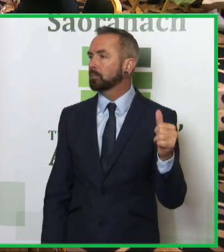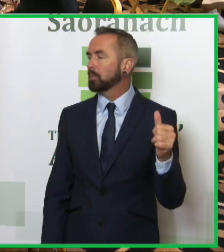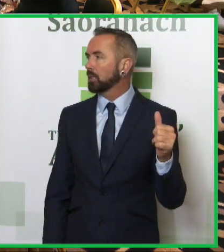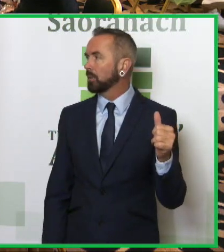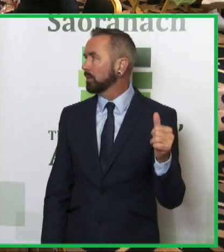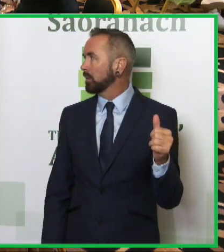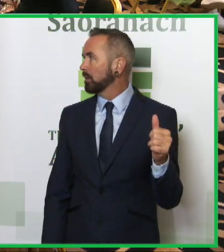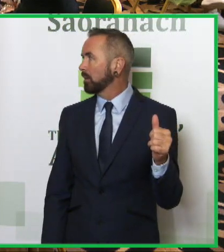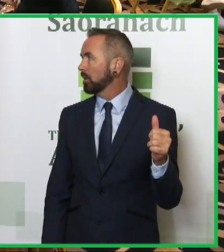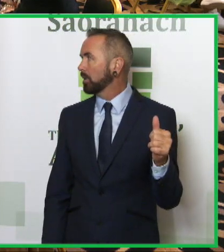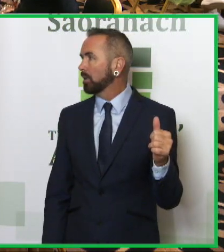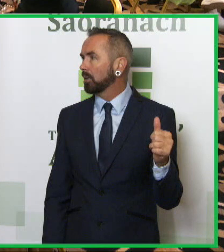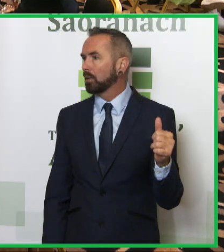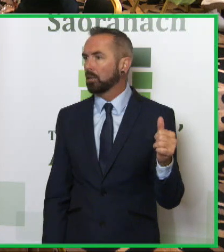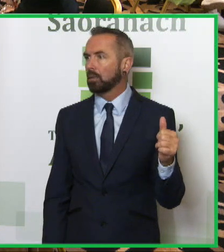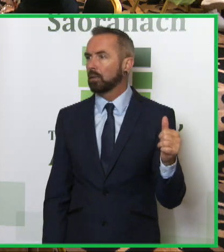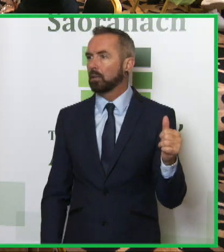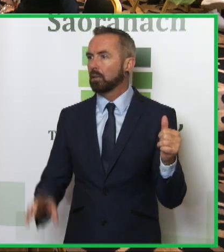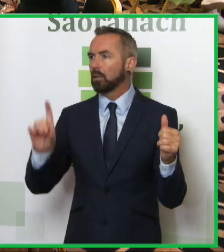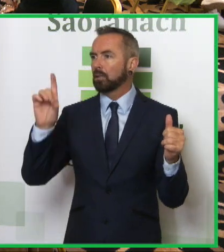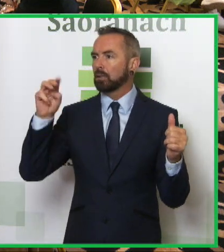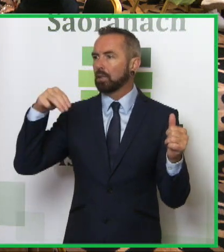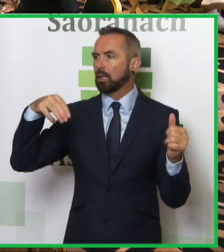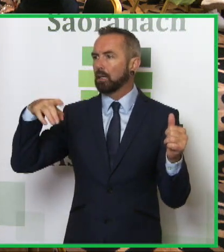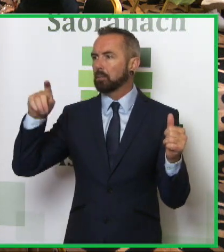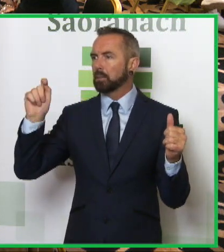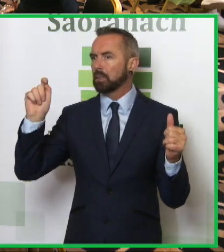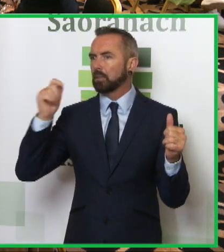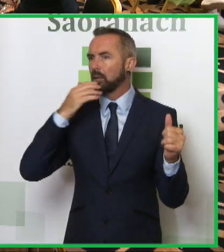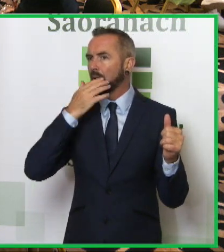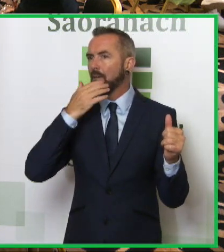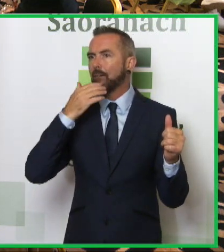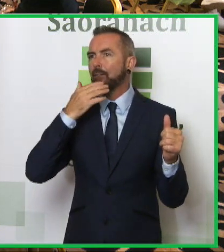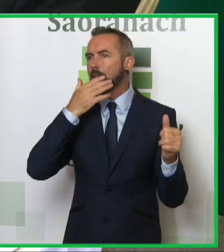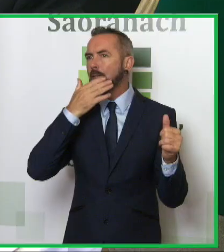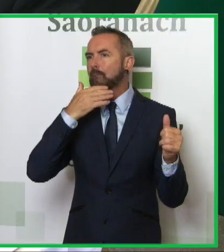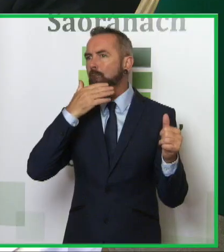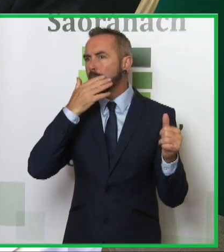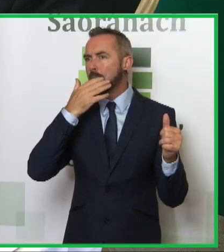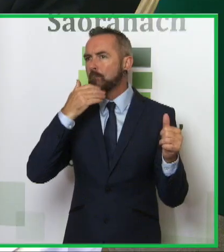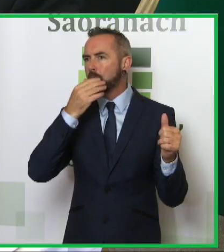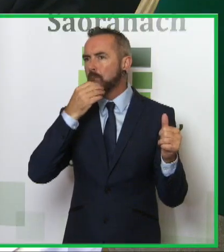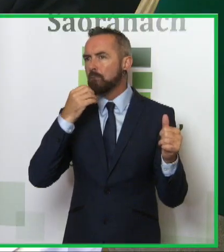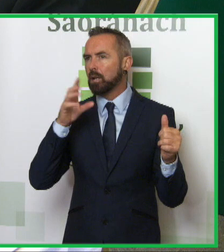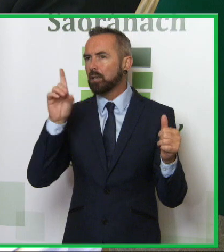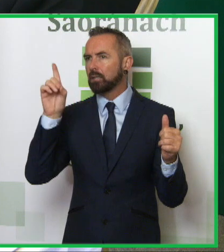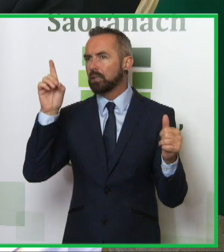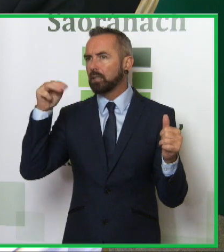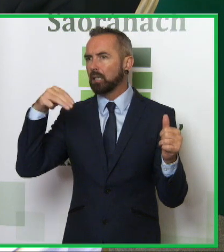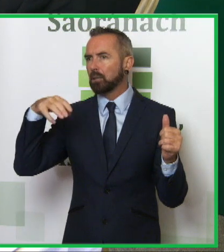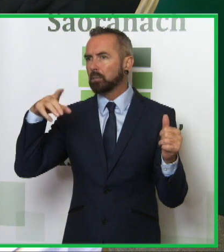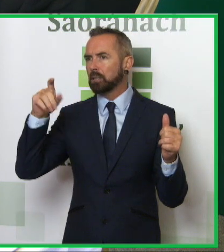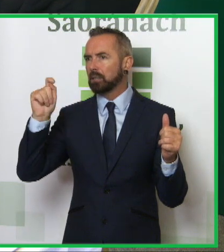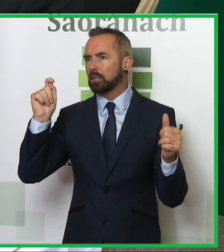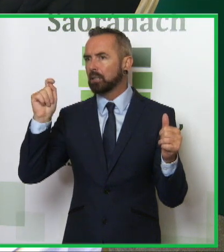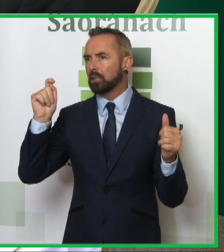other type drug? Sorry? No? Sorry? Okay, thanks. I think the